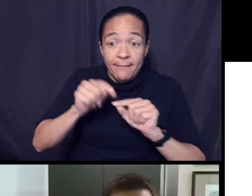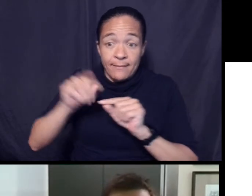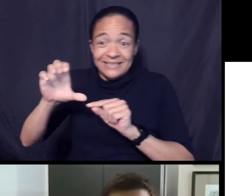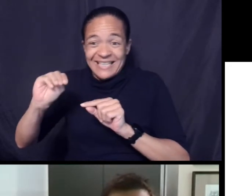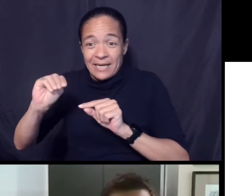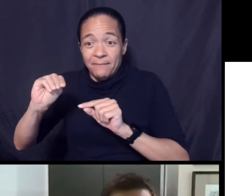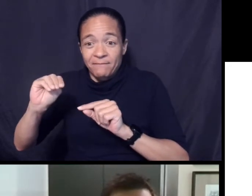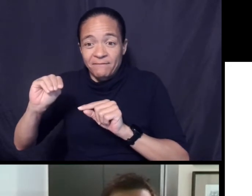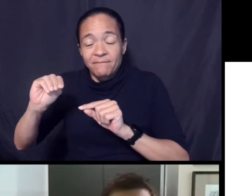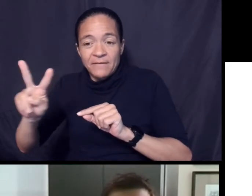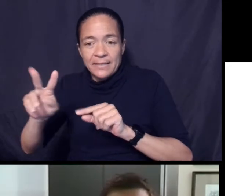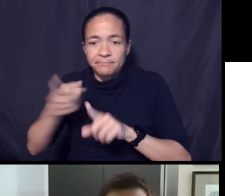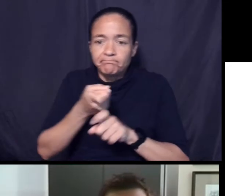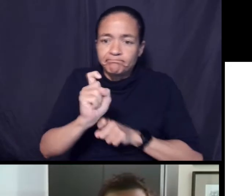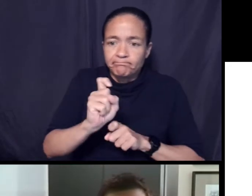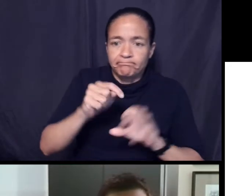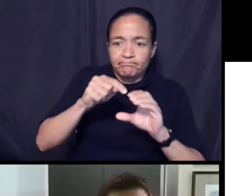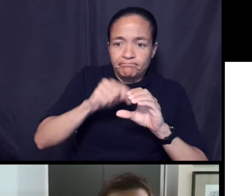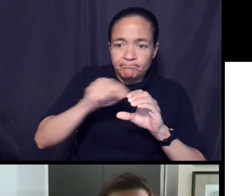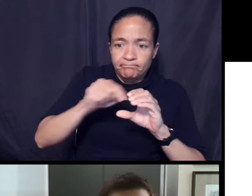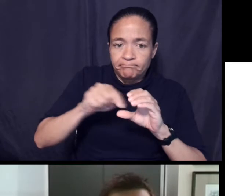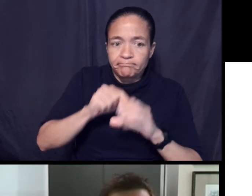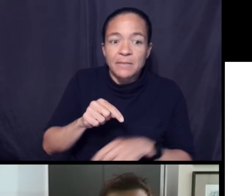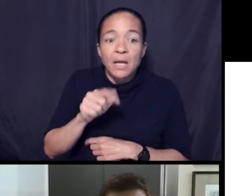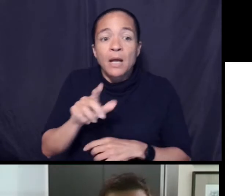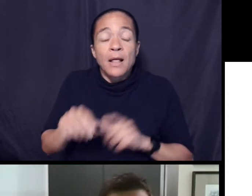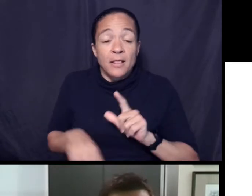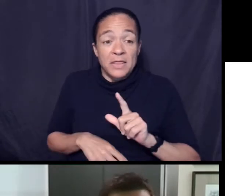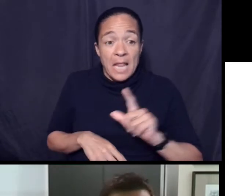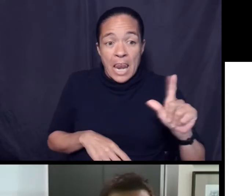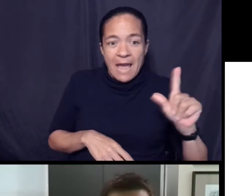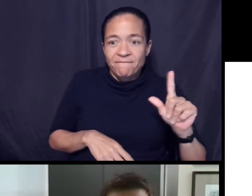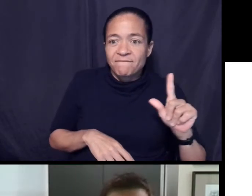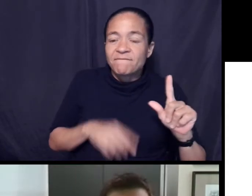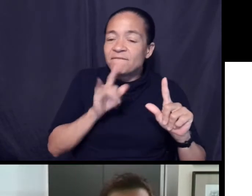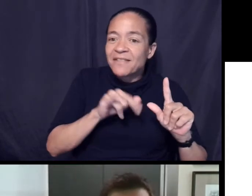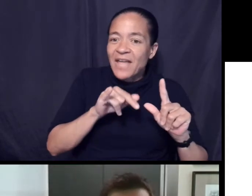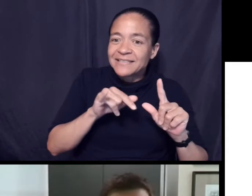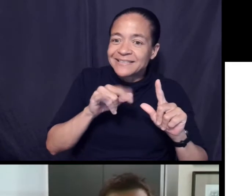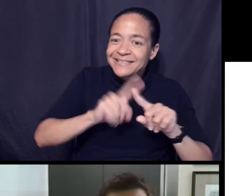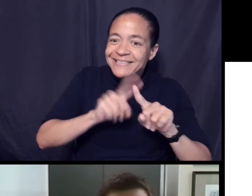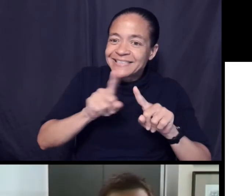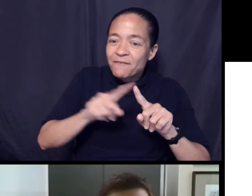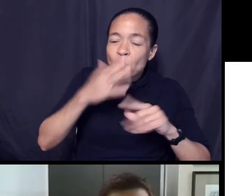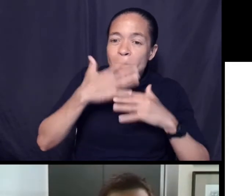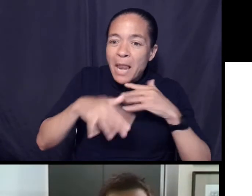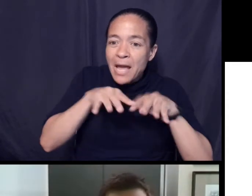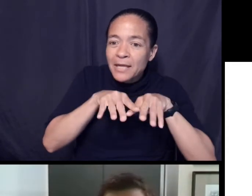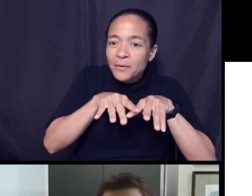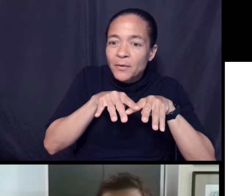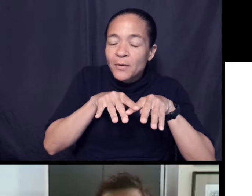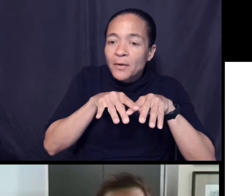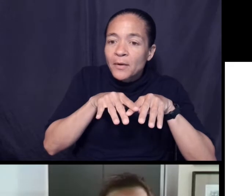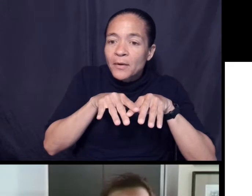is a picture of the blood vessels of the cochlea that have been affected by CMV. And you can see that there is a